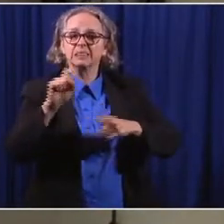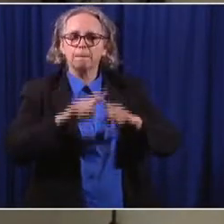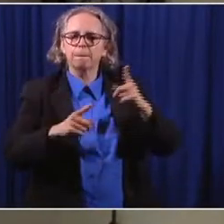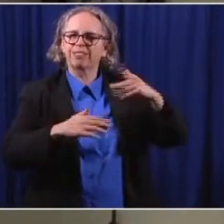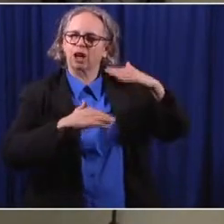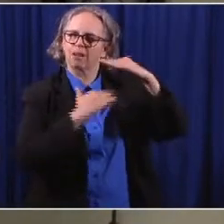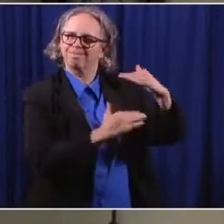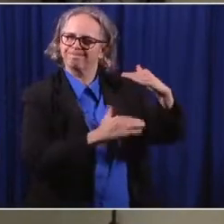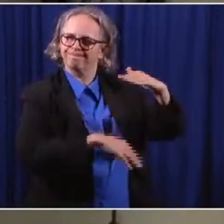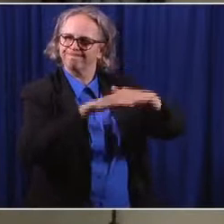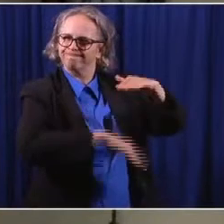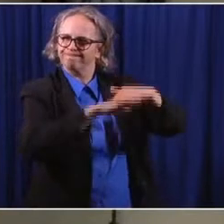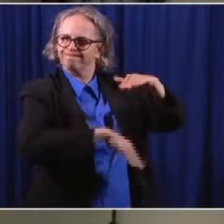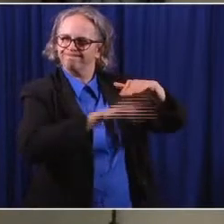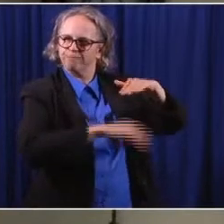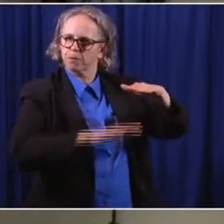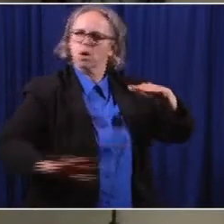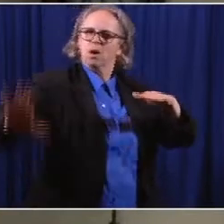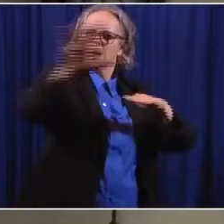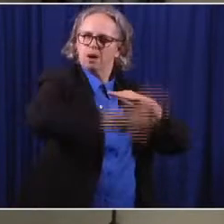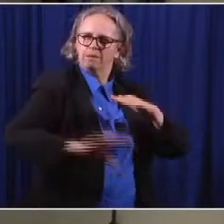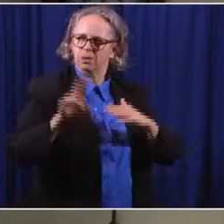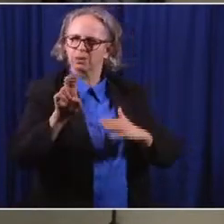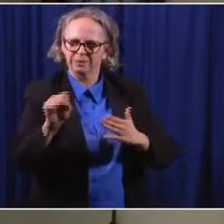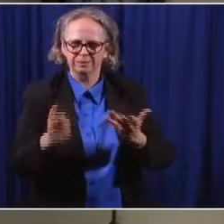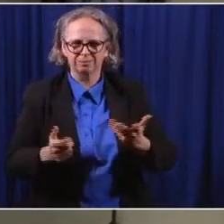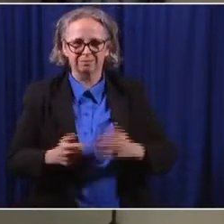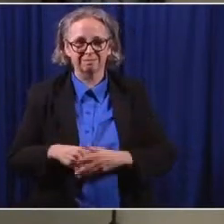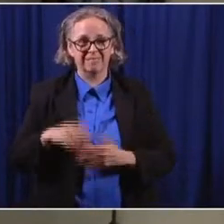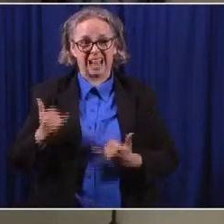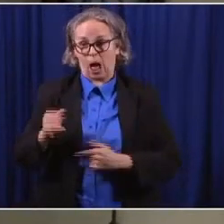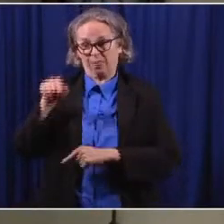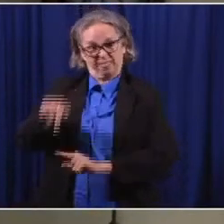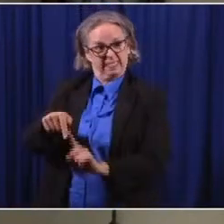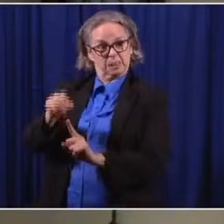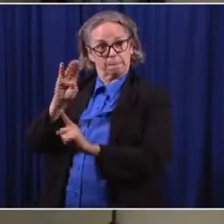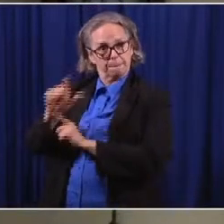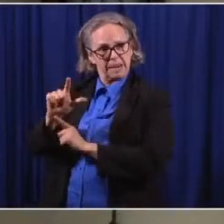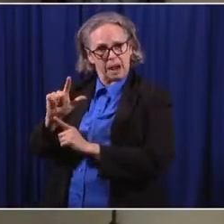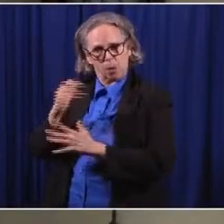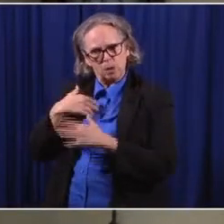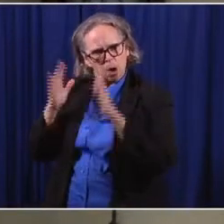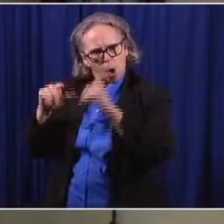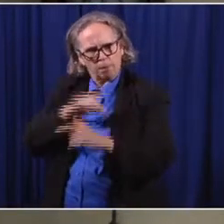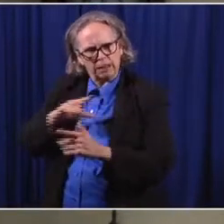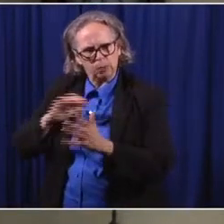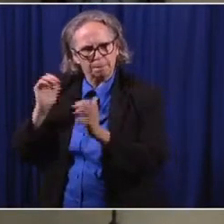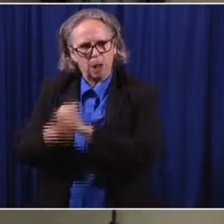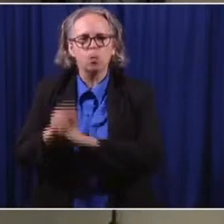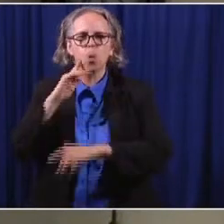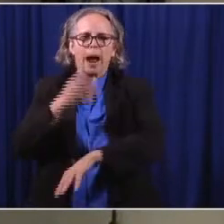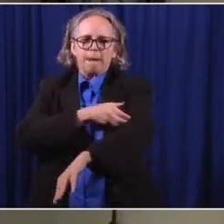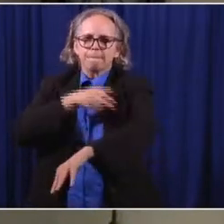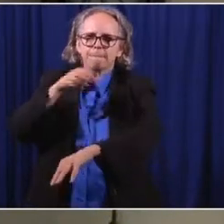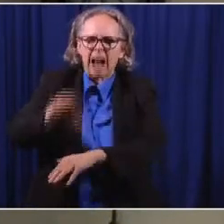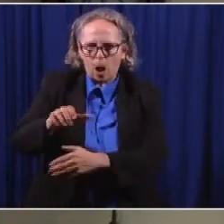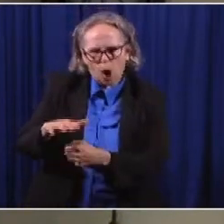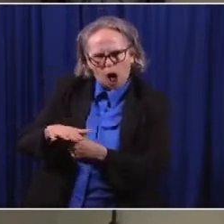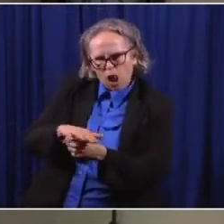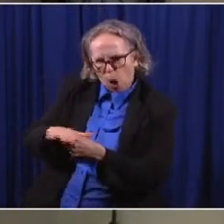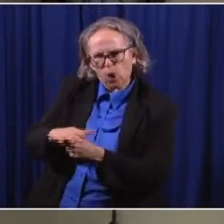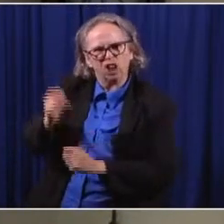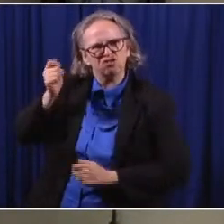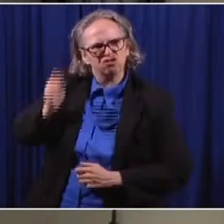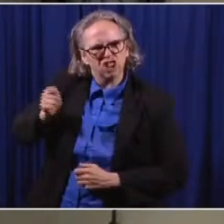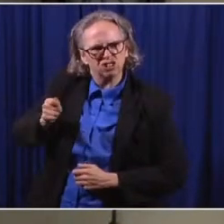But I want to empower local judges, local prosecutors, local police, local sheriffs to be able to throw the